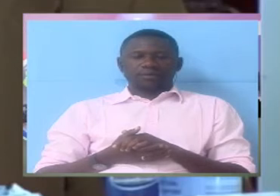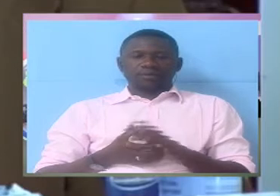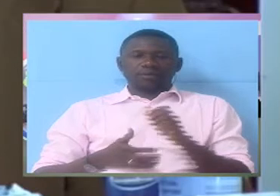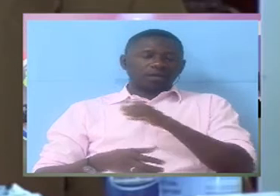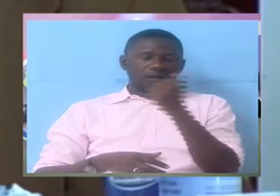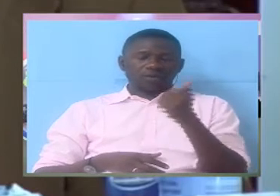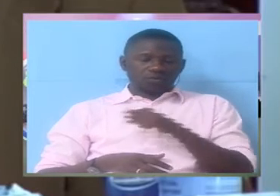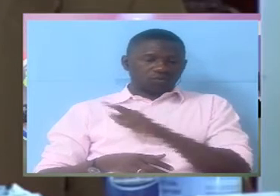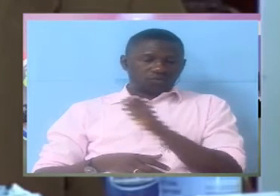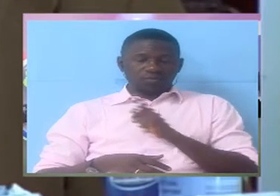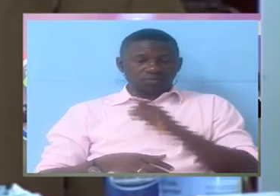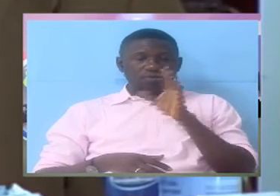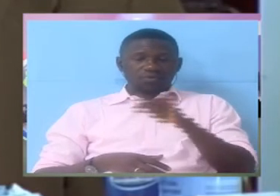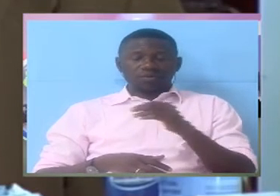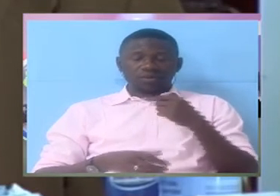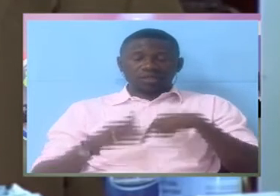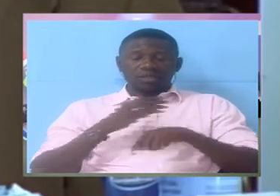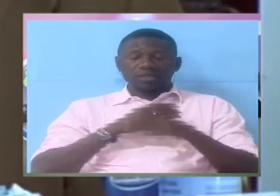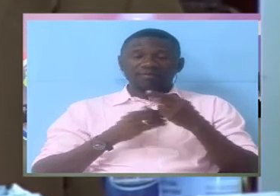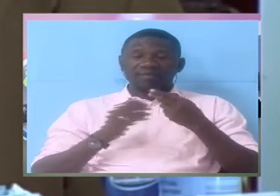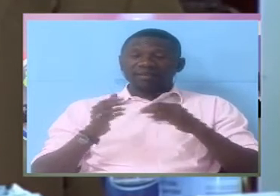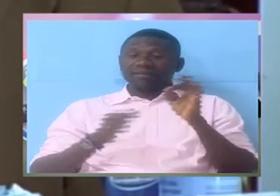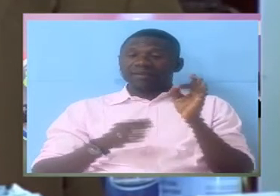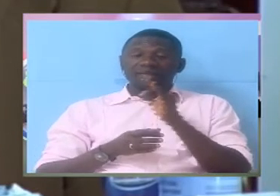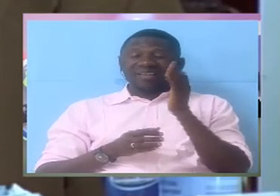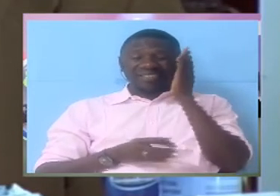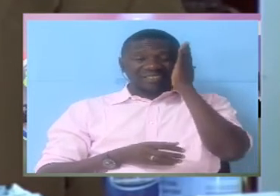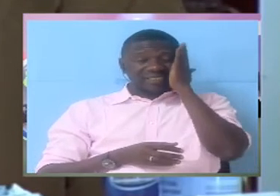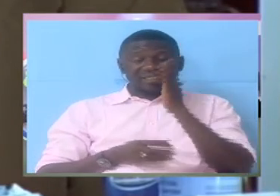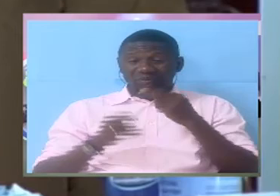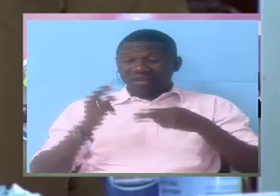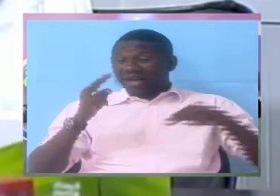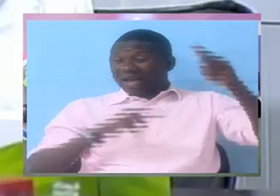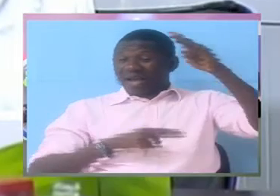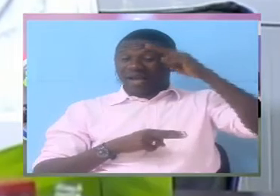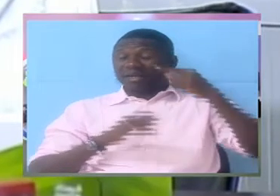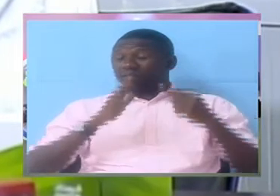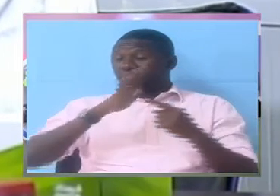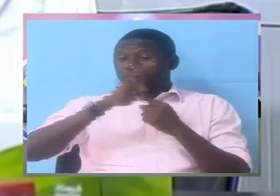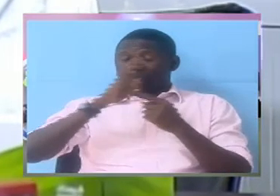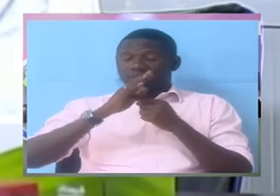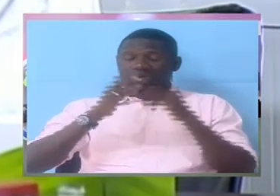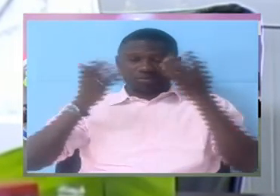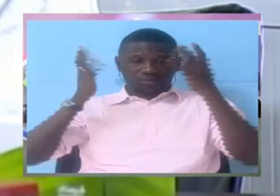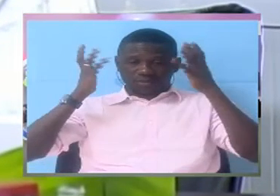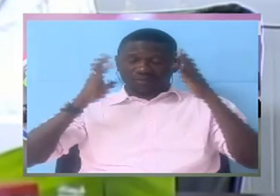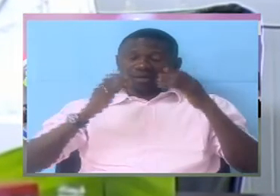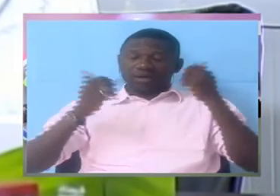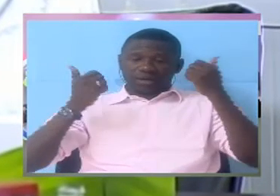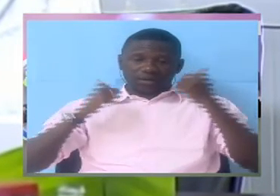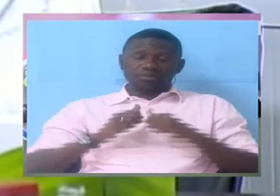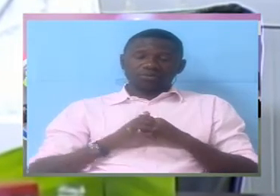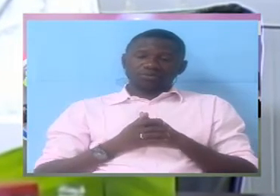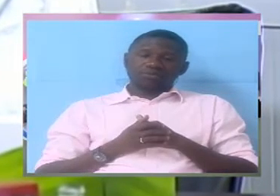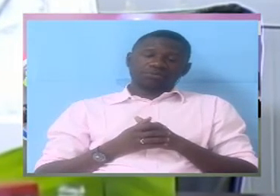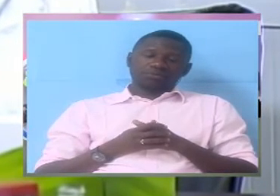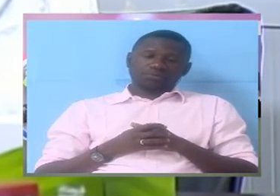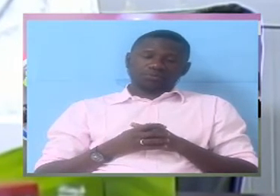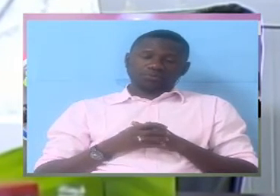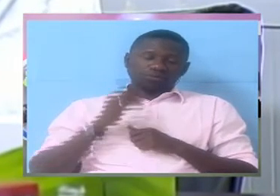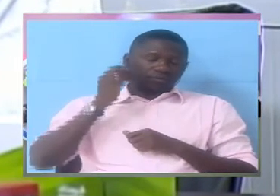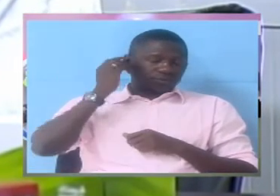cases. Adumbe oke kanne nun ku jamaato men ya lonko iketa ku bankering luti men keta